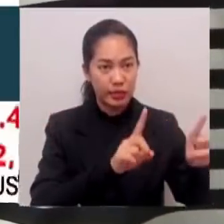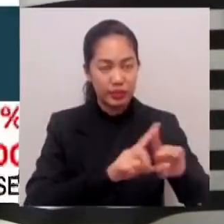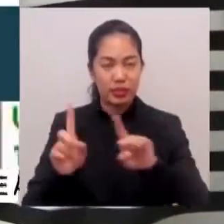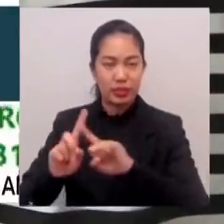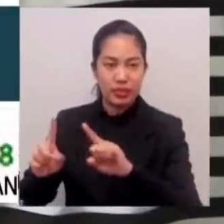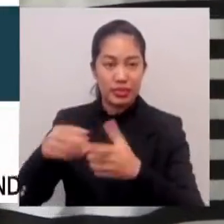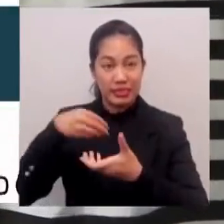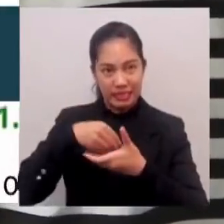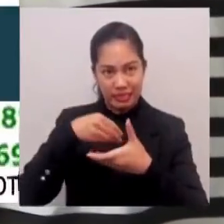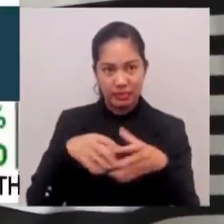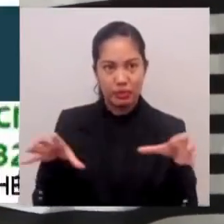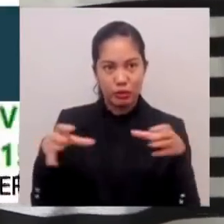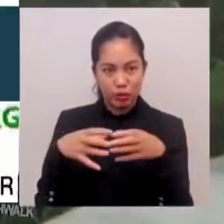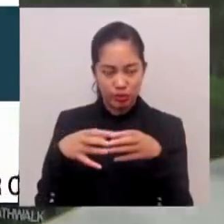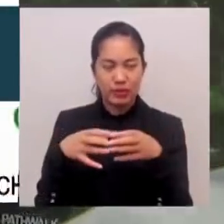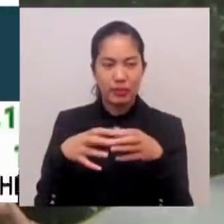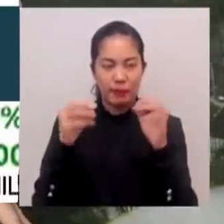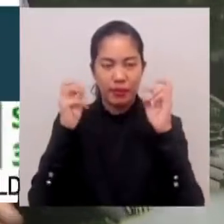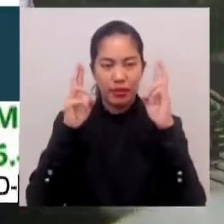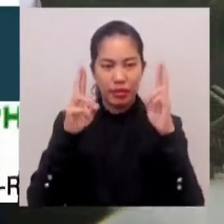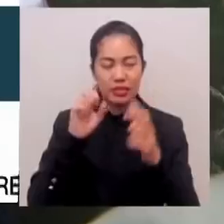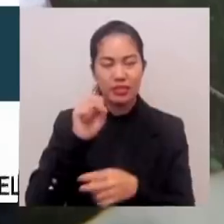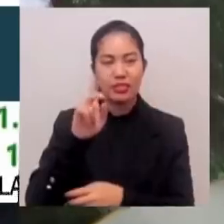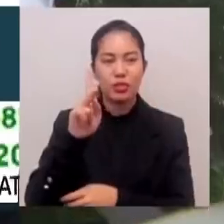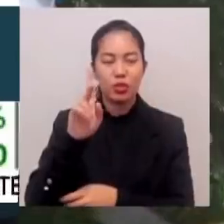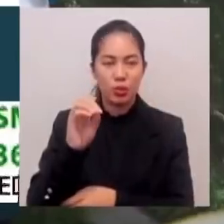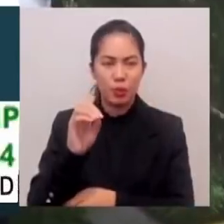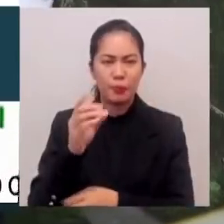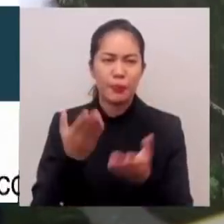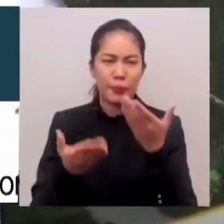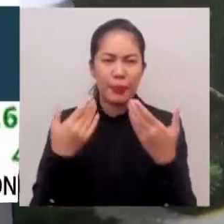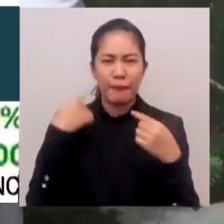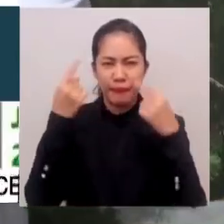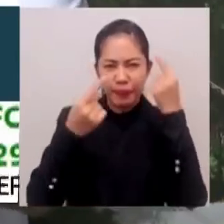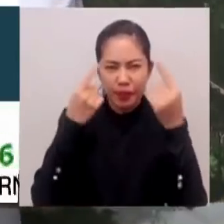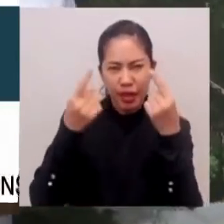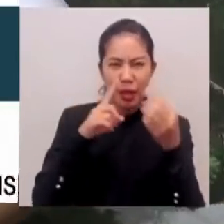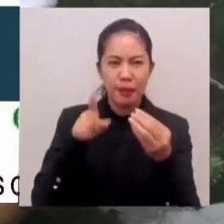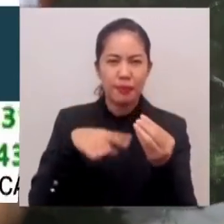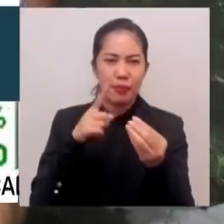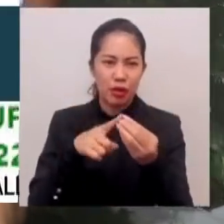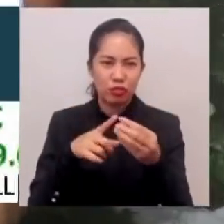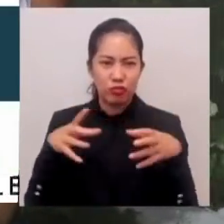may probably also some considerations when it comes to funding.